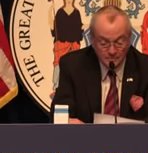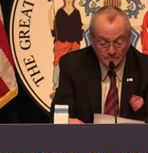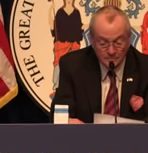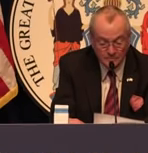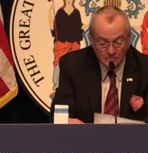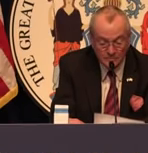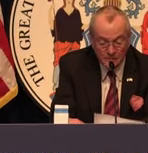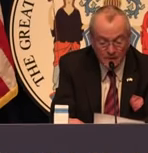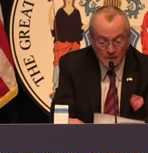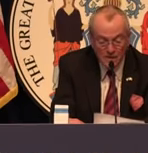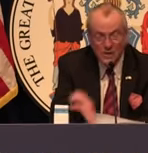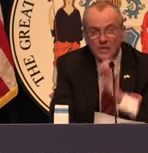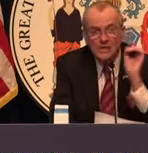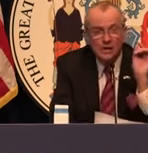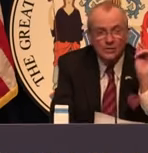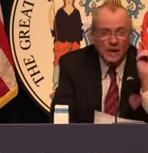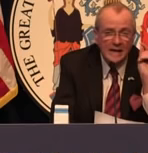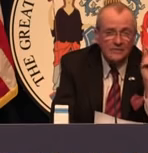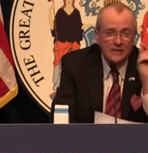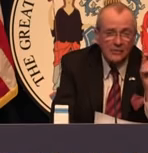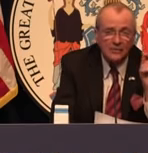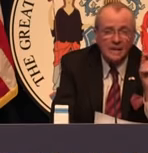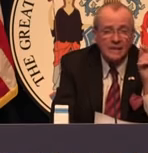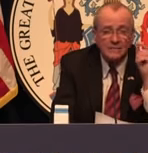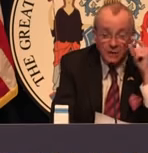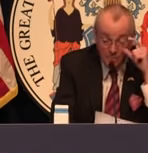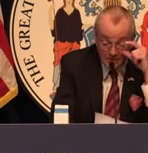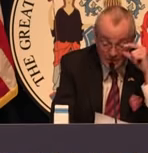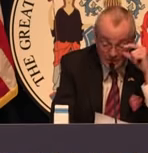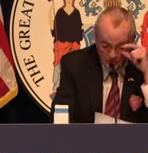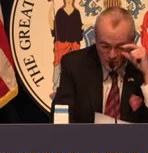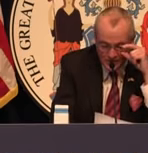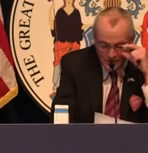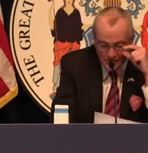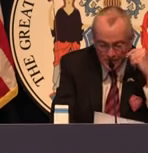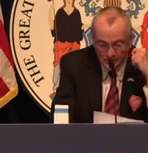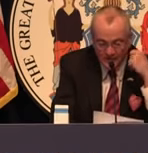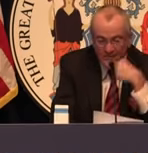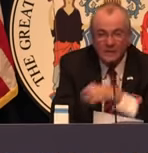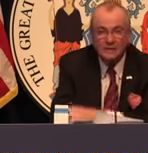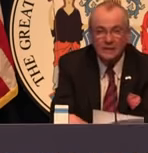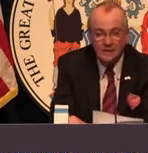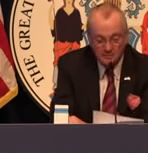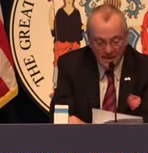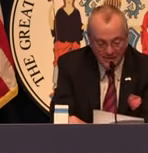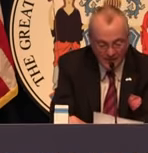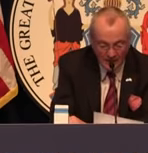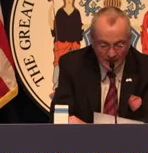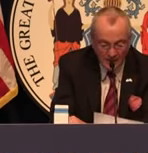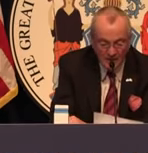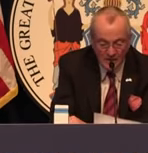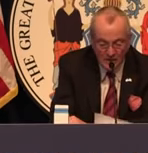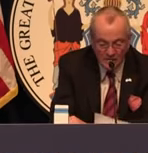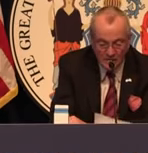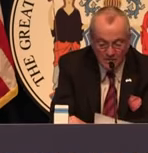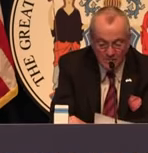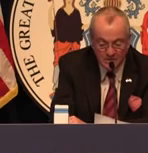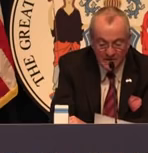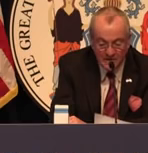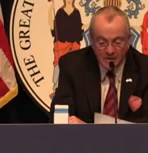families. Switching gears, I had a fascinating and very productive call yesterday with Stefan Bancel, the